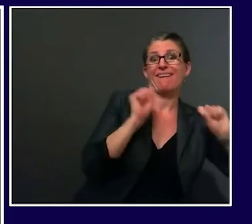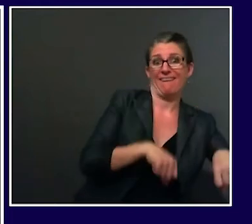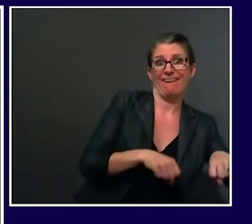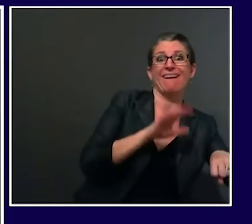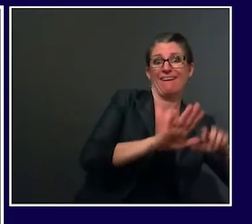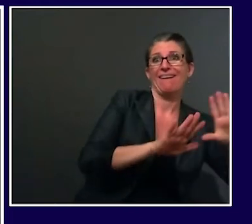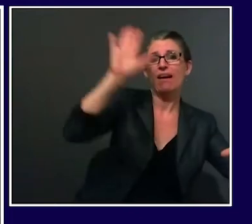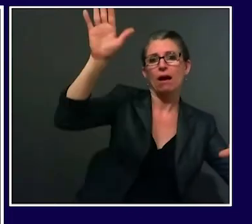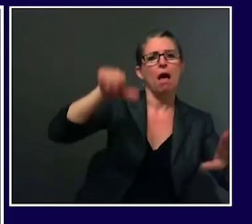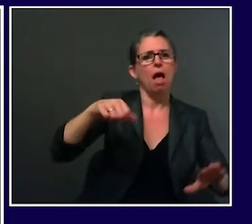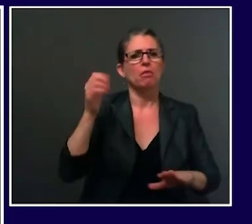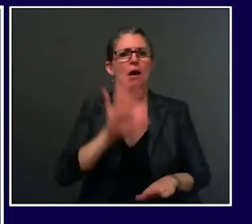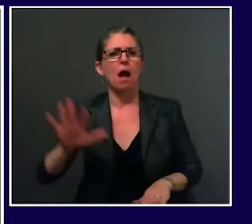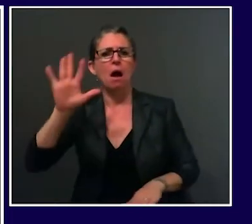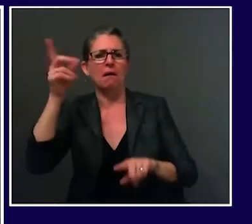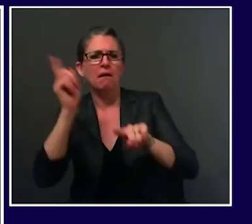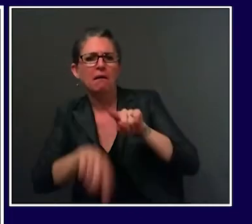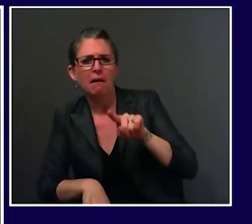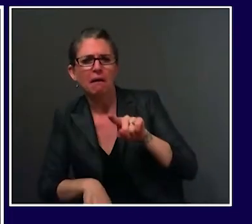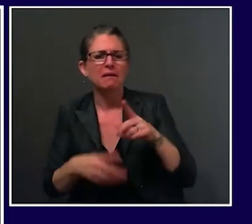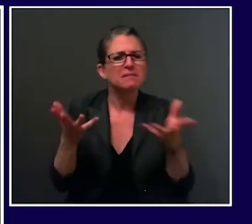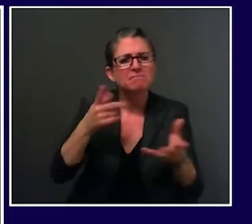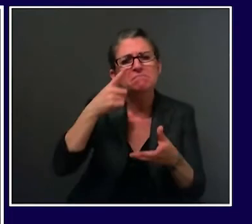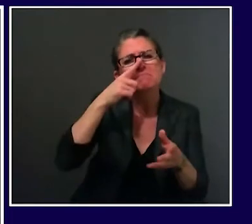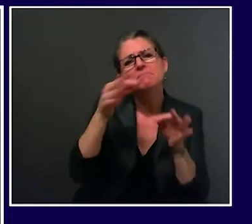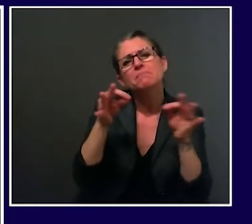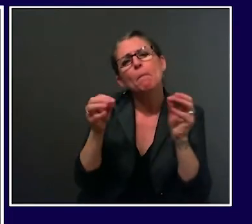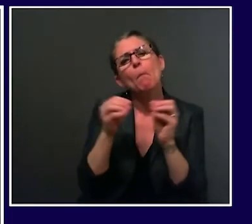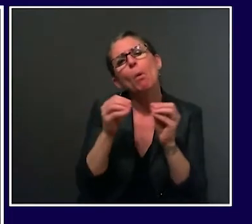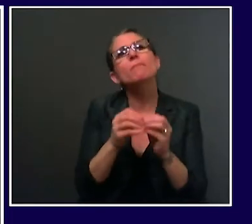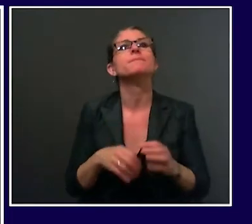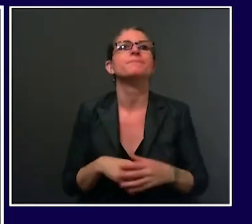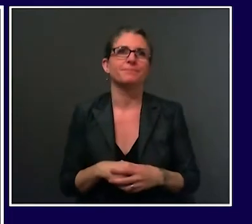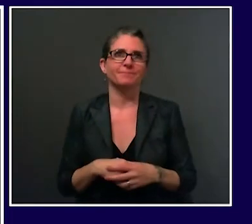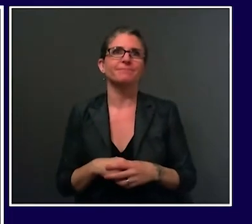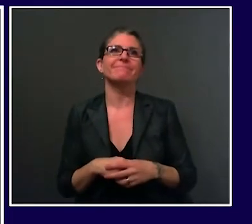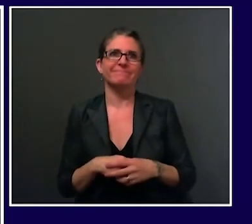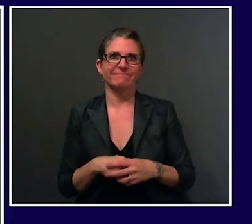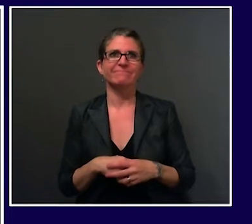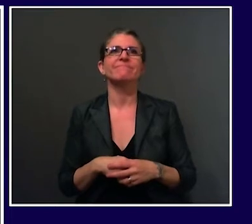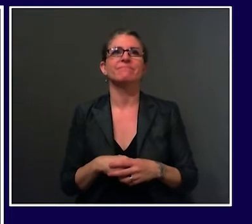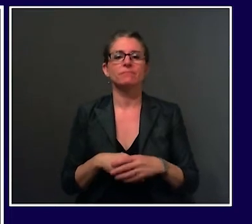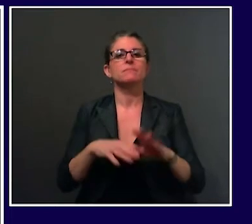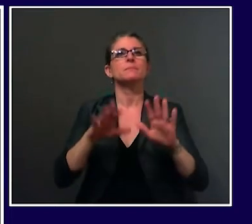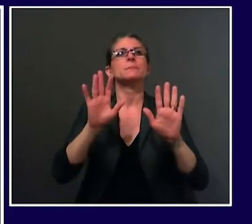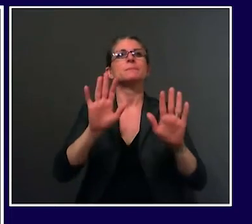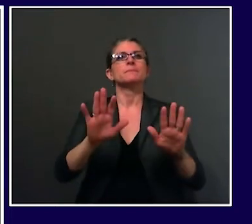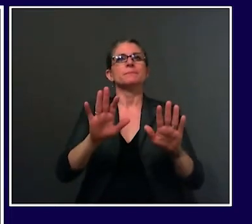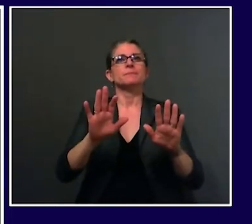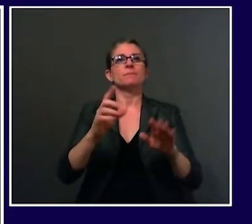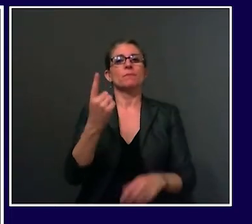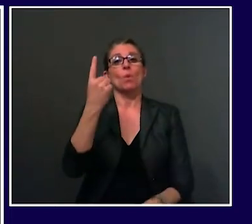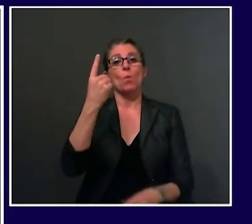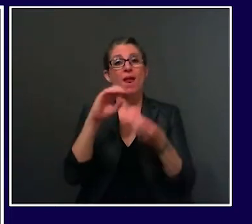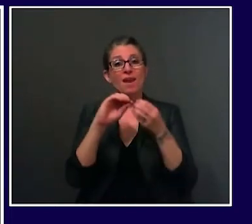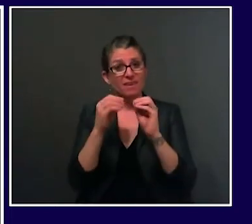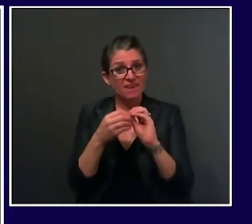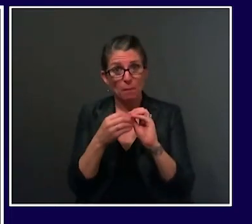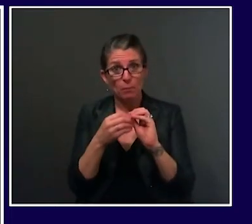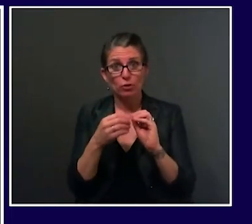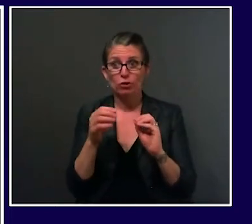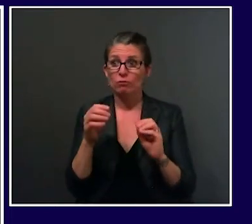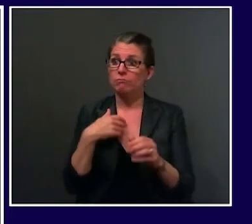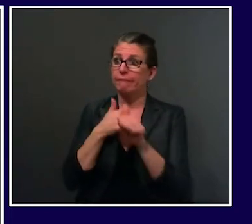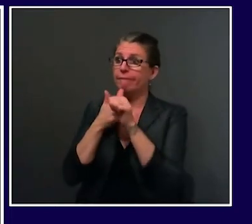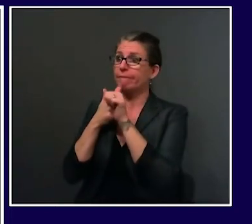about any public health policy decision, it's not just a single number. It is an